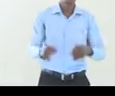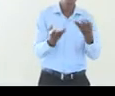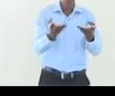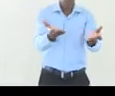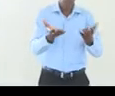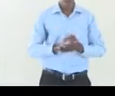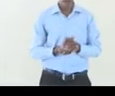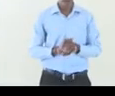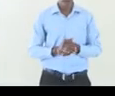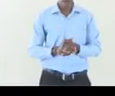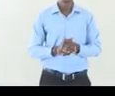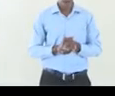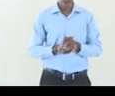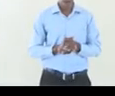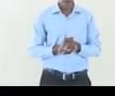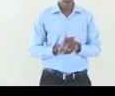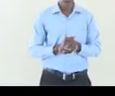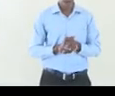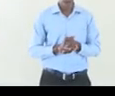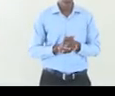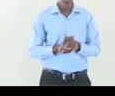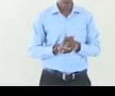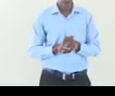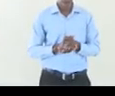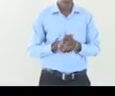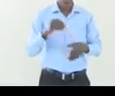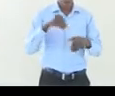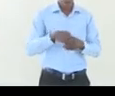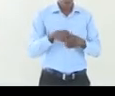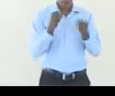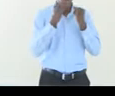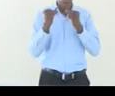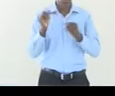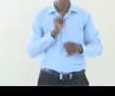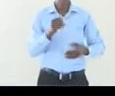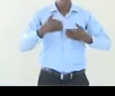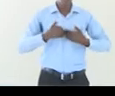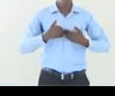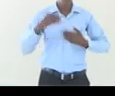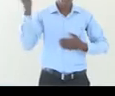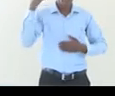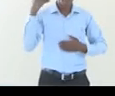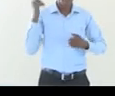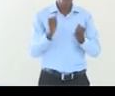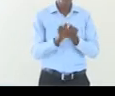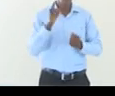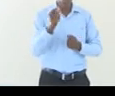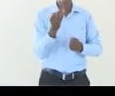I don't know if any of you saw the interview I granted or a discussion I had with one of